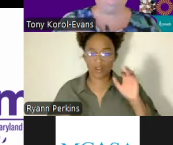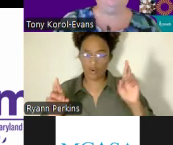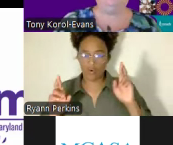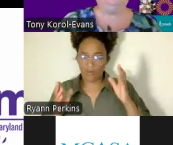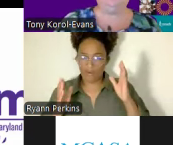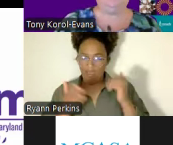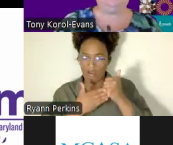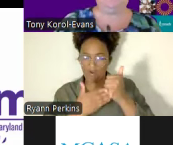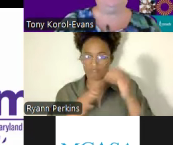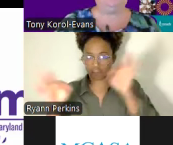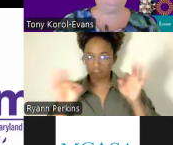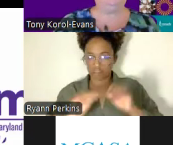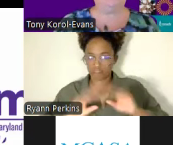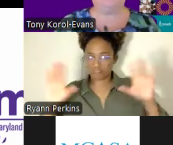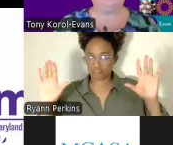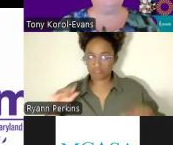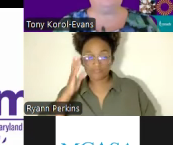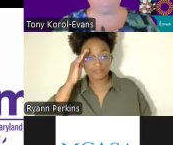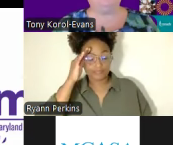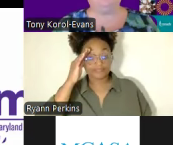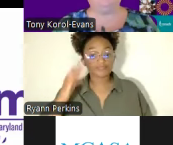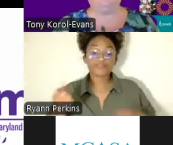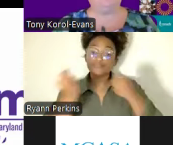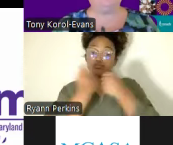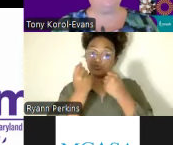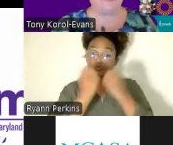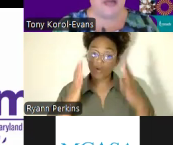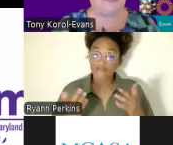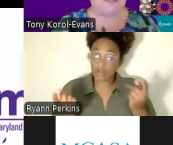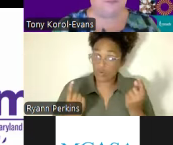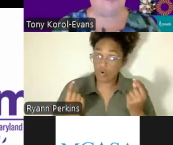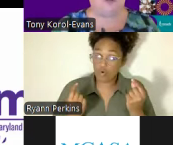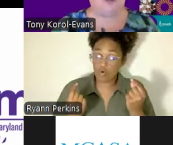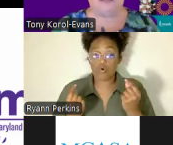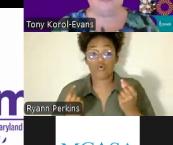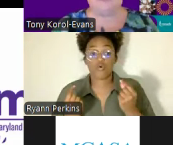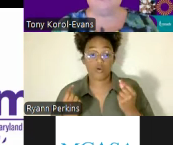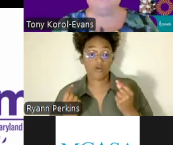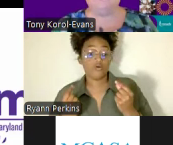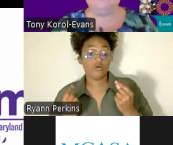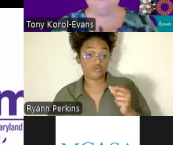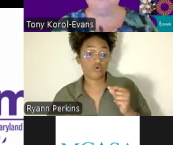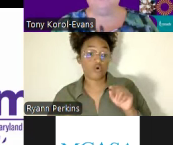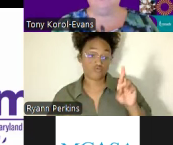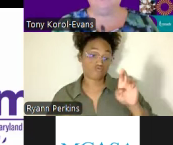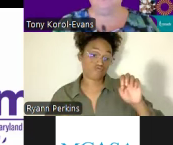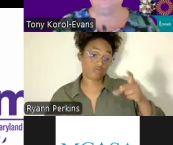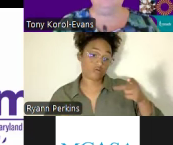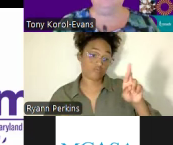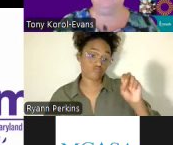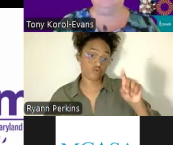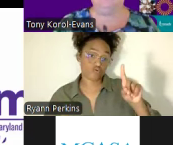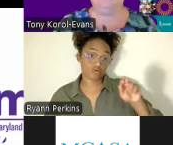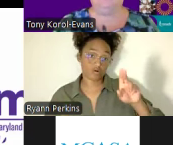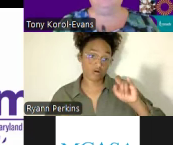So what do you do as an advocate? Recognizing reproductive coercion as intimate partner violence.